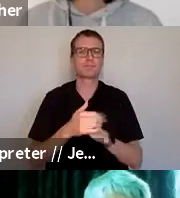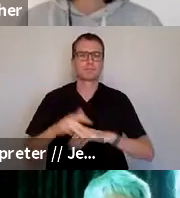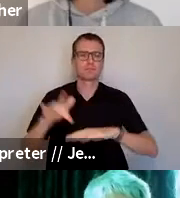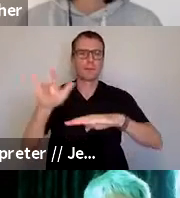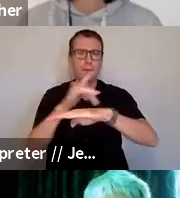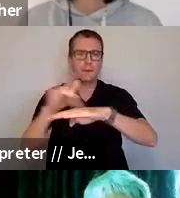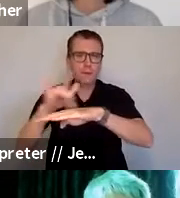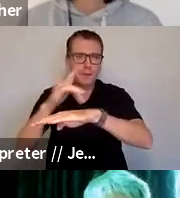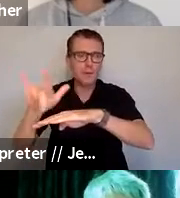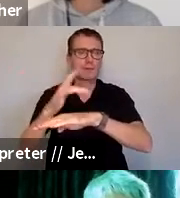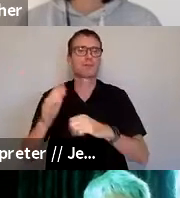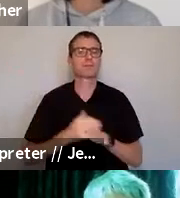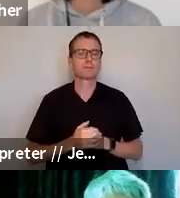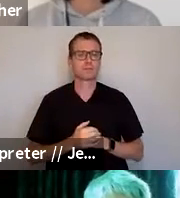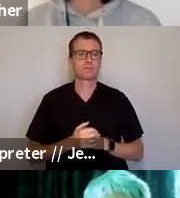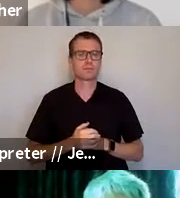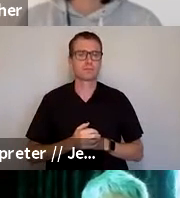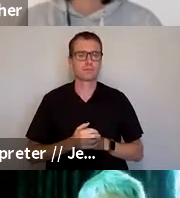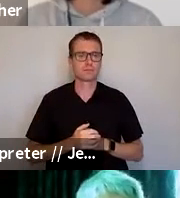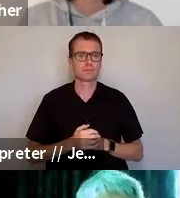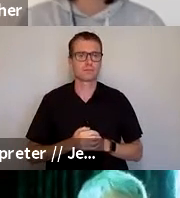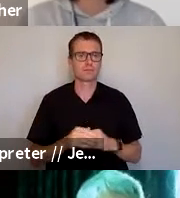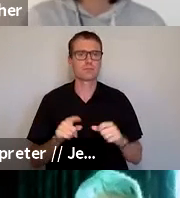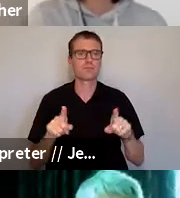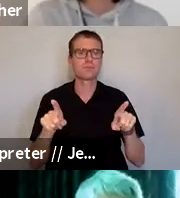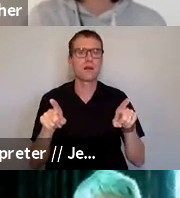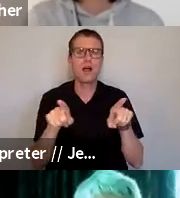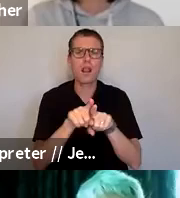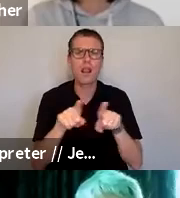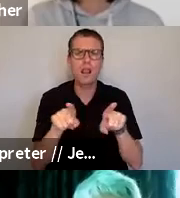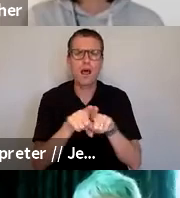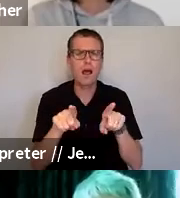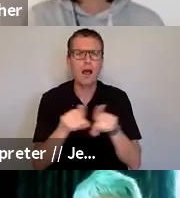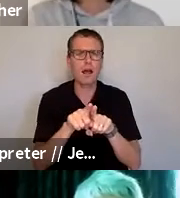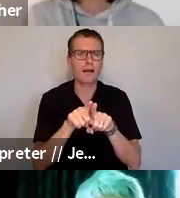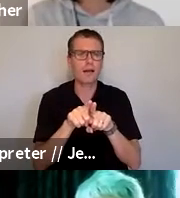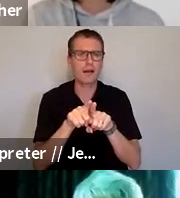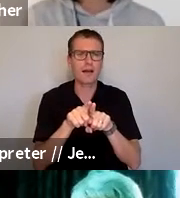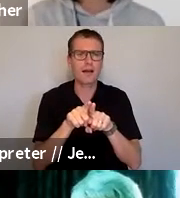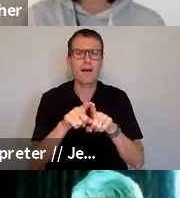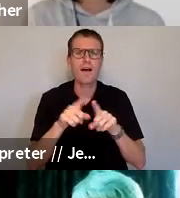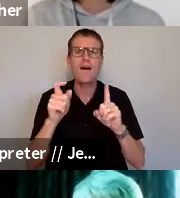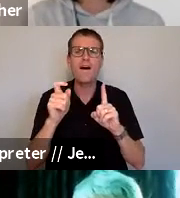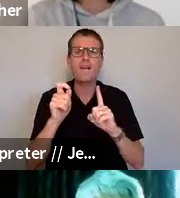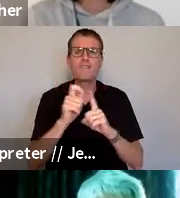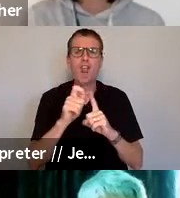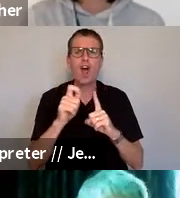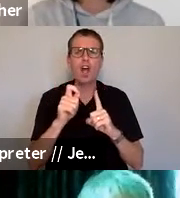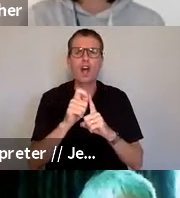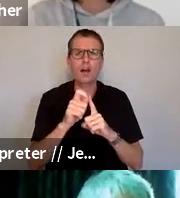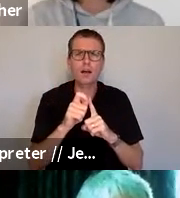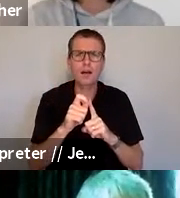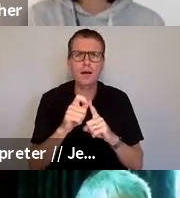a theatre performance like Salonika that many of you might be aware of, that Laura and her